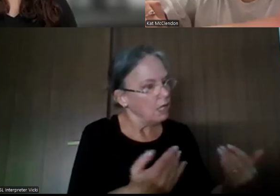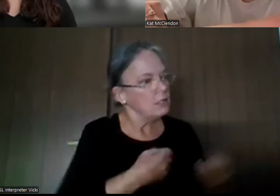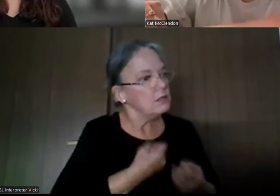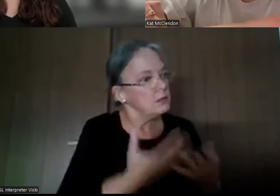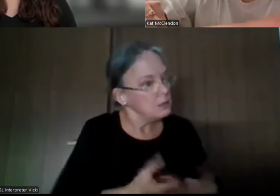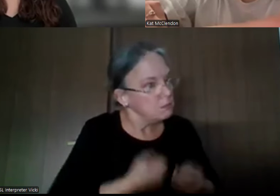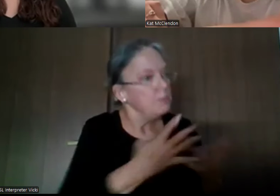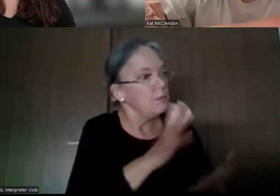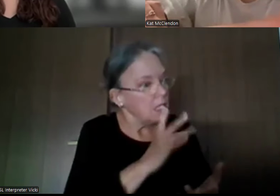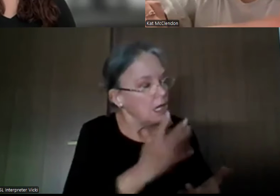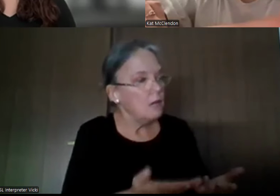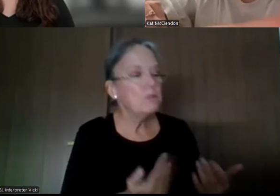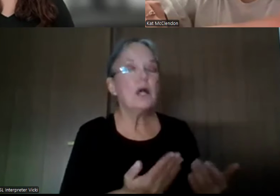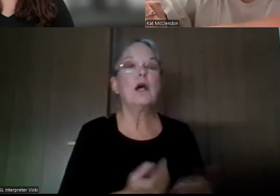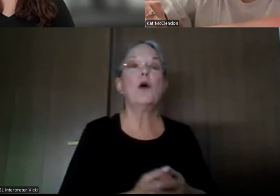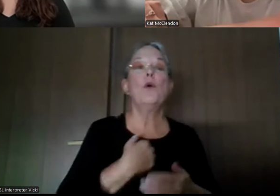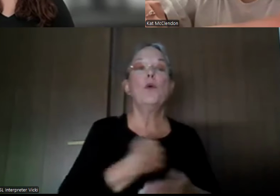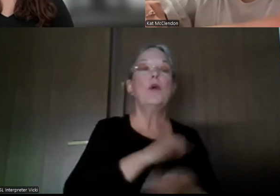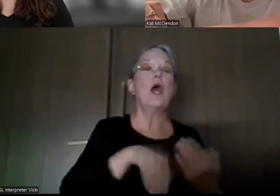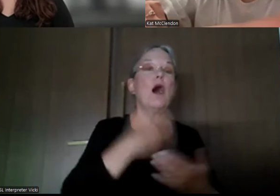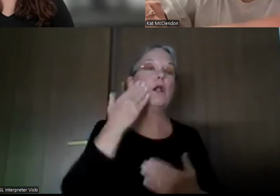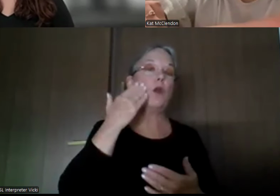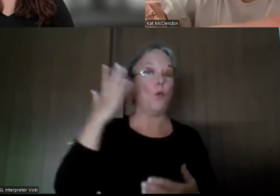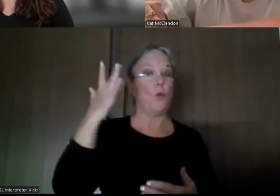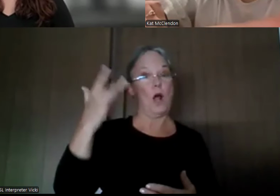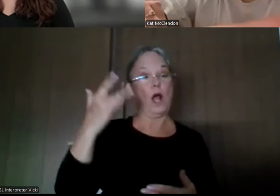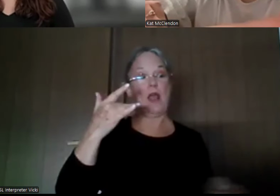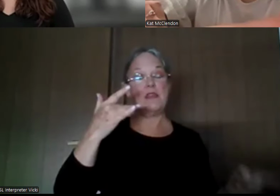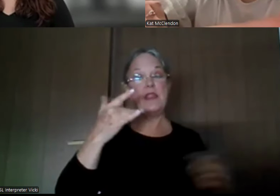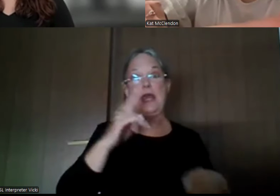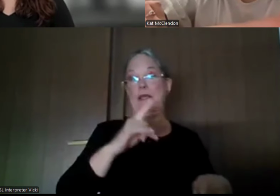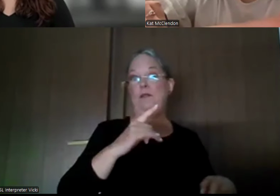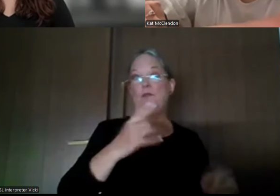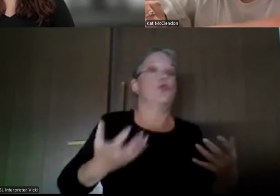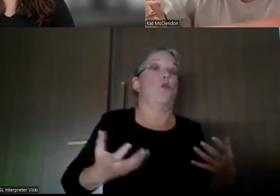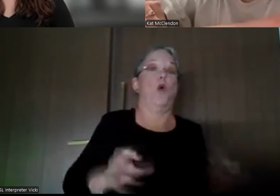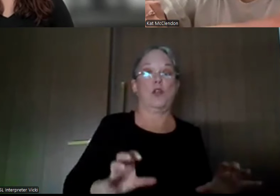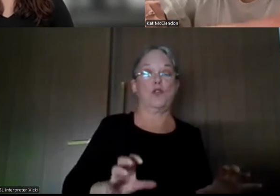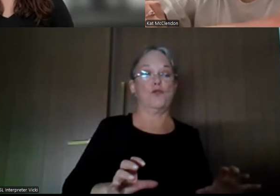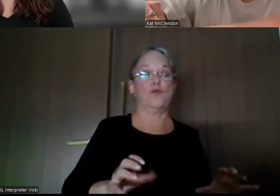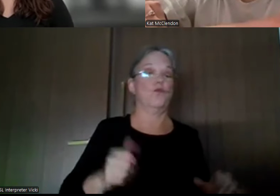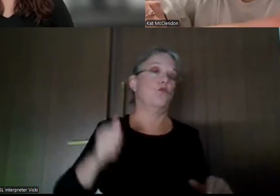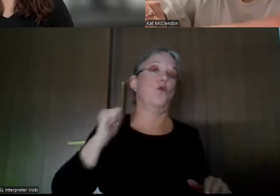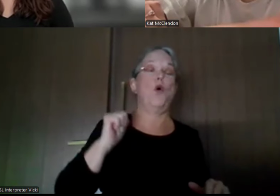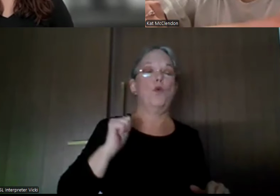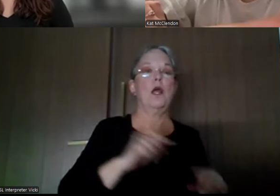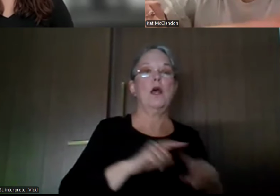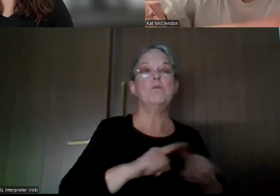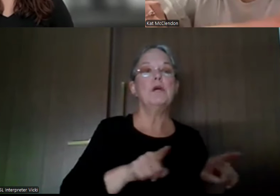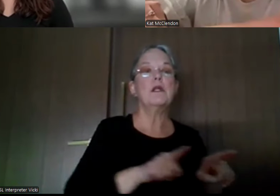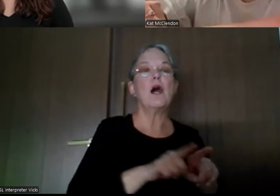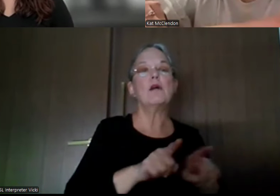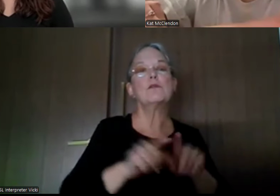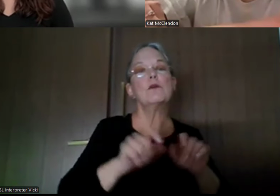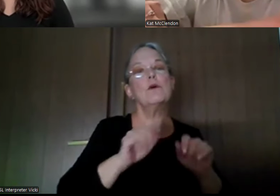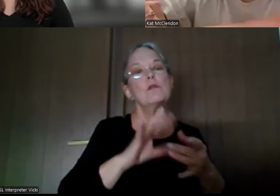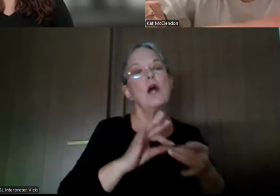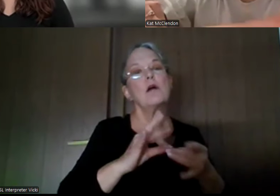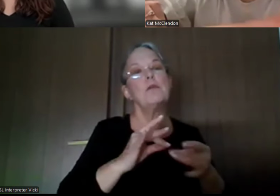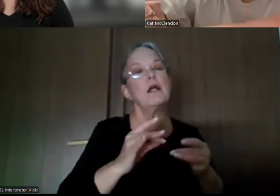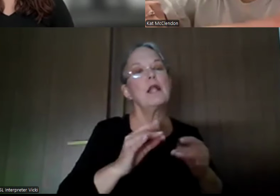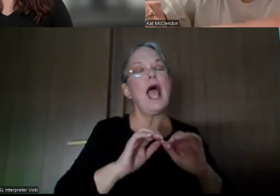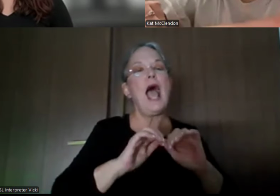talked about some reasons why they wouldn't speak up, but we also talked about some things that can make them comfortable in